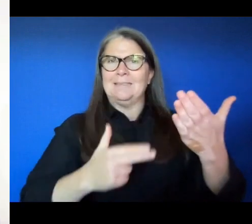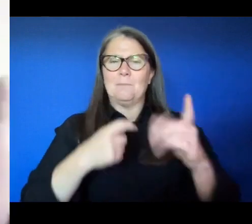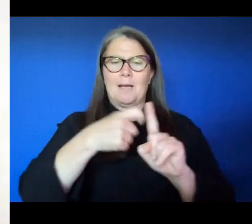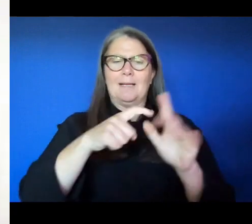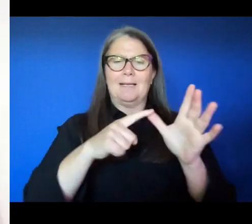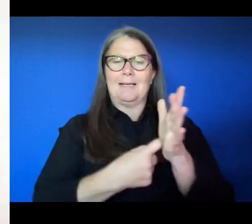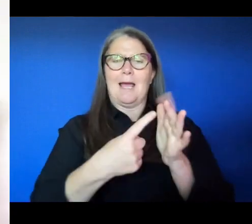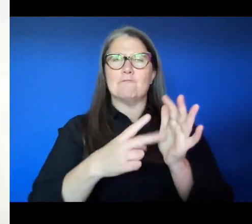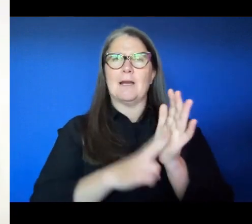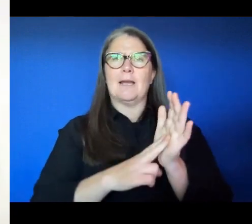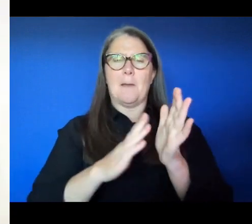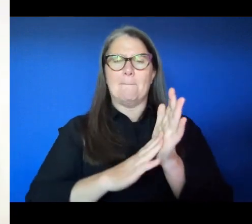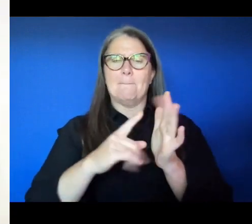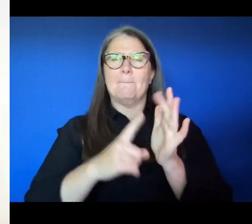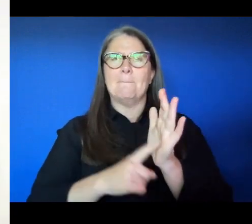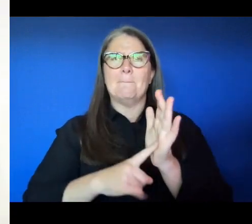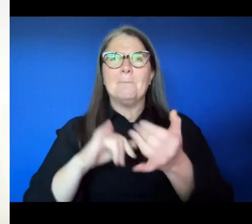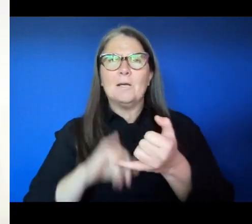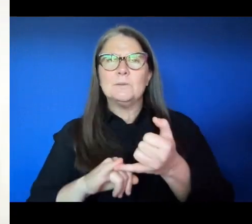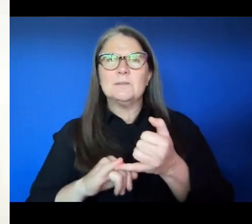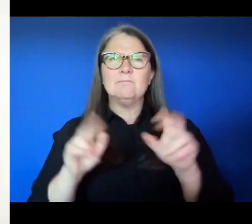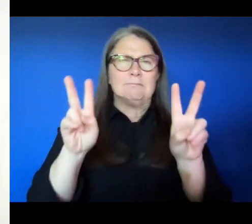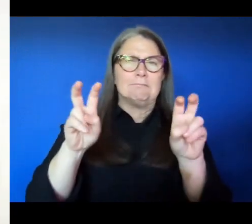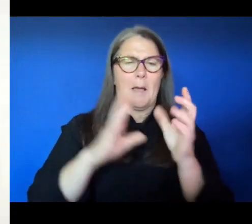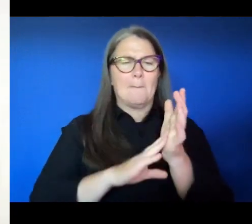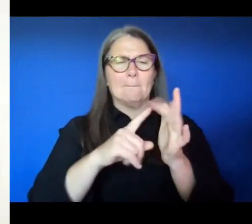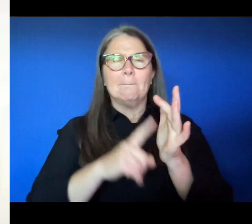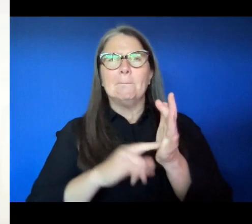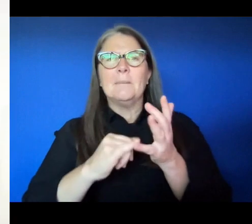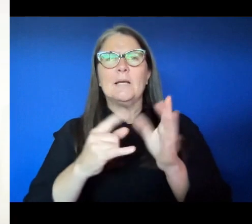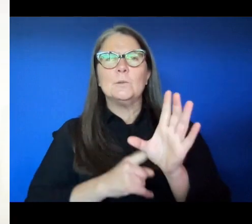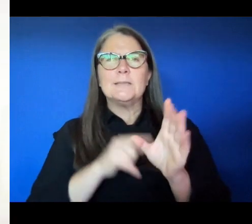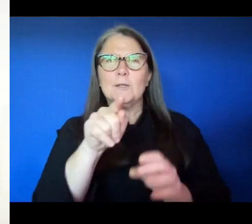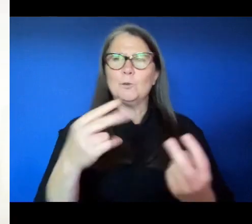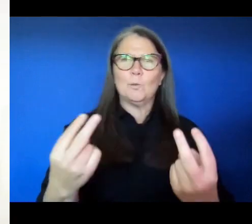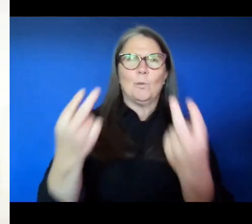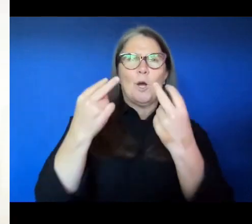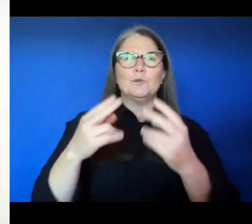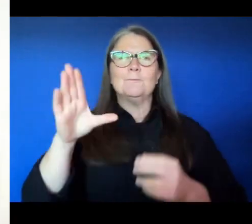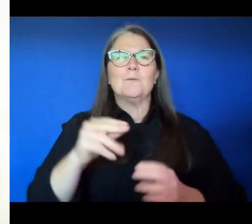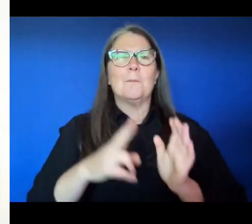If you're watching from Northern Territory, g'day. I hope you're having a good Reconciliation Week as well.